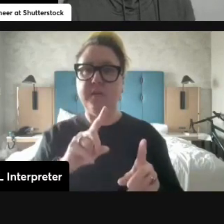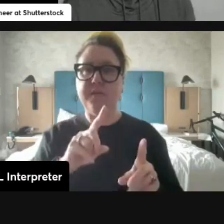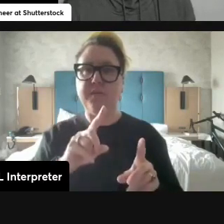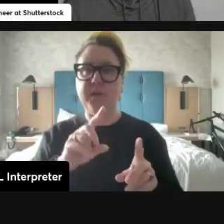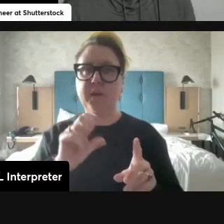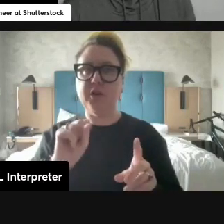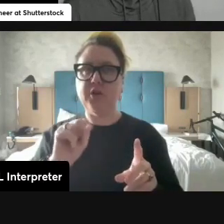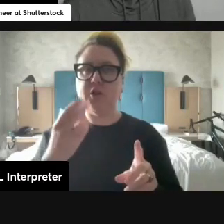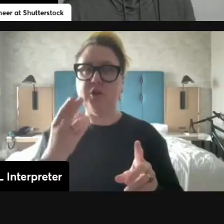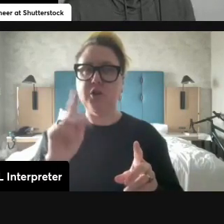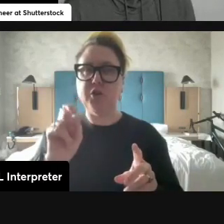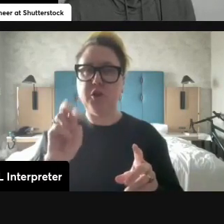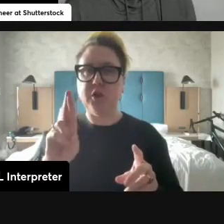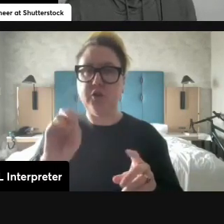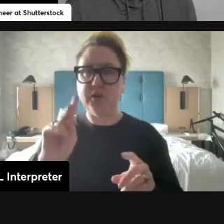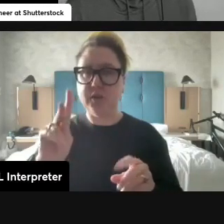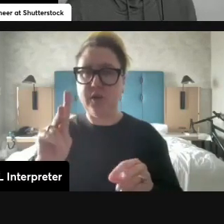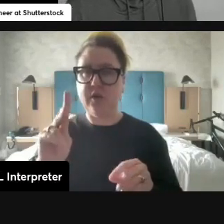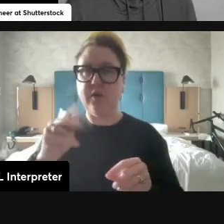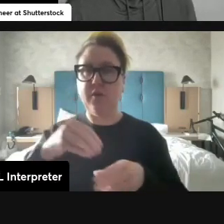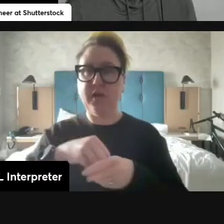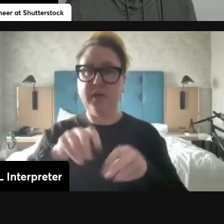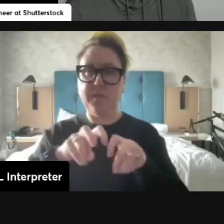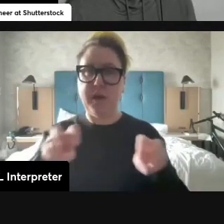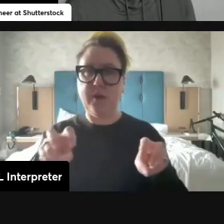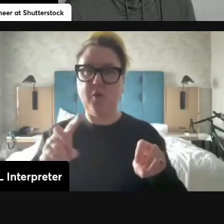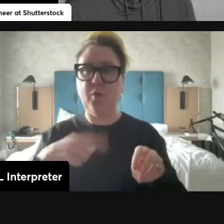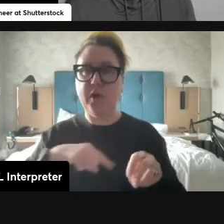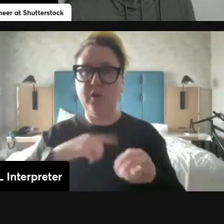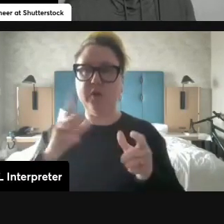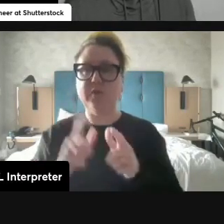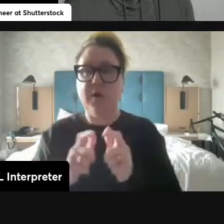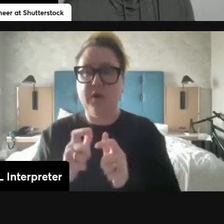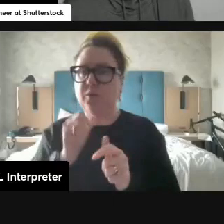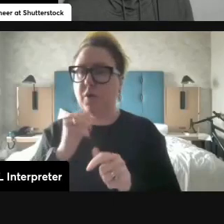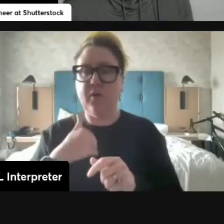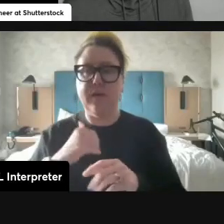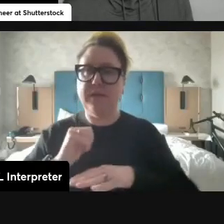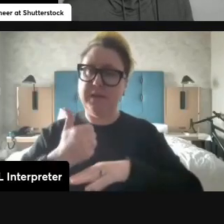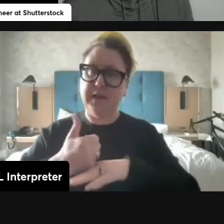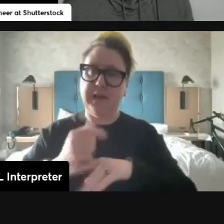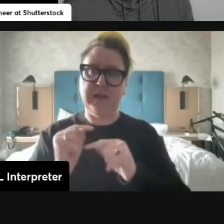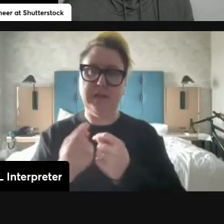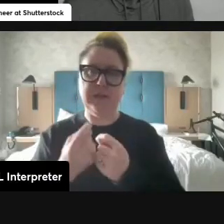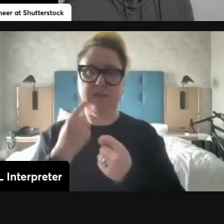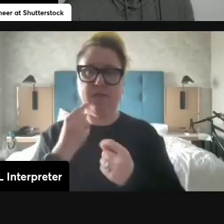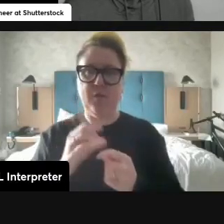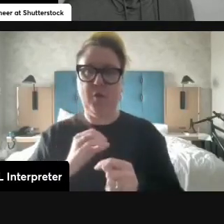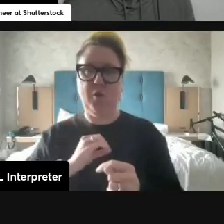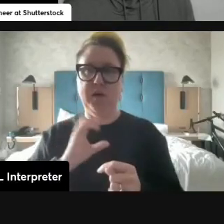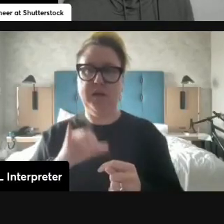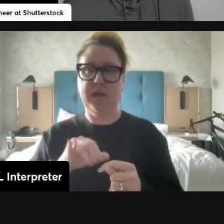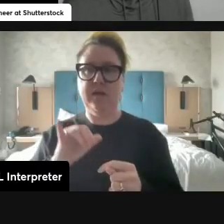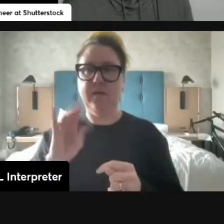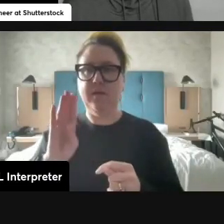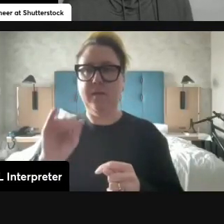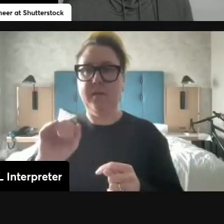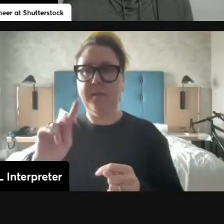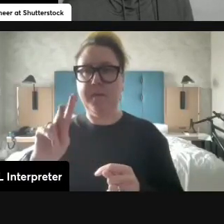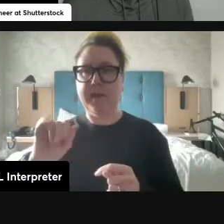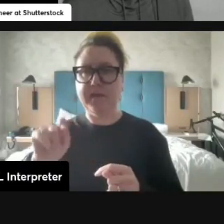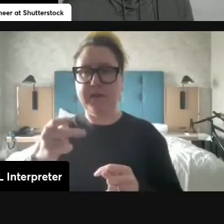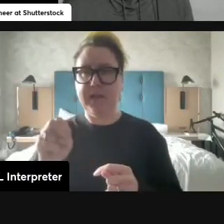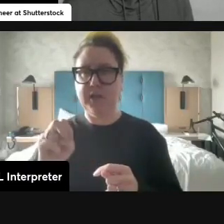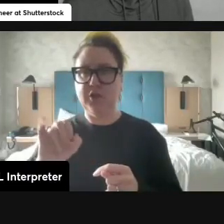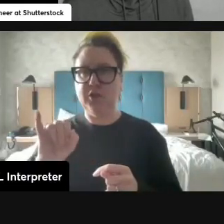definitely the smallest, and we don't have a dedicated team that is owning our Backstage instance. But I feel like we